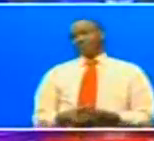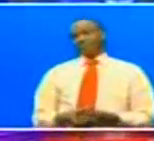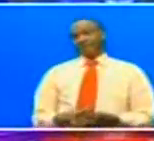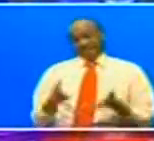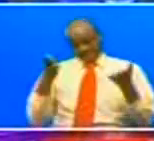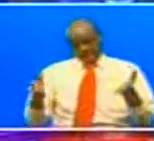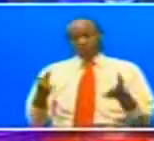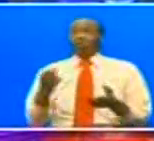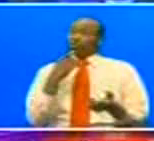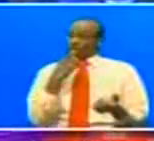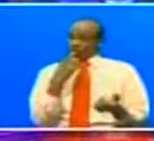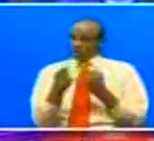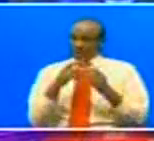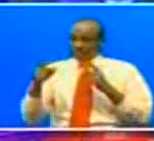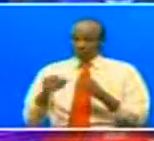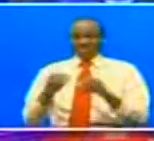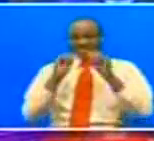Speaking of radicalization,